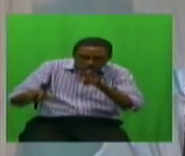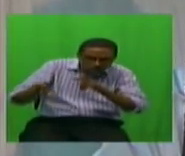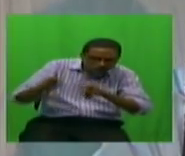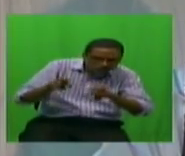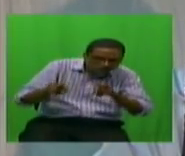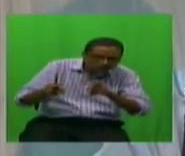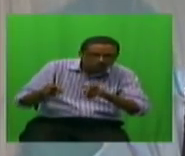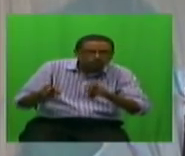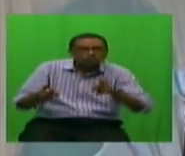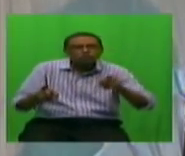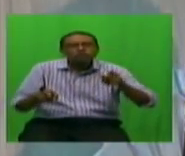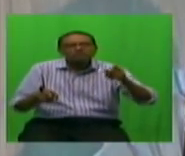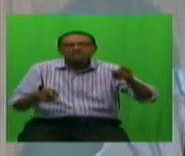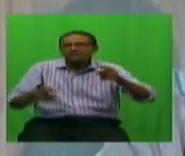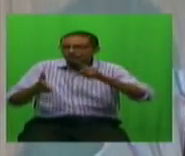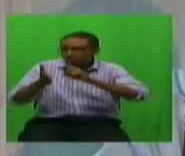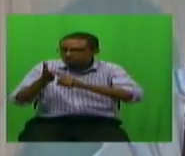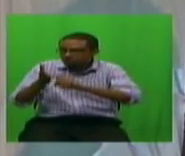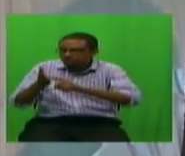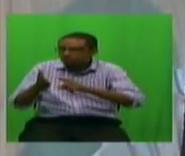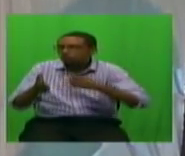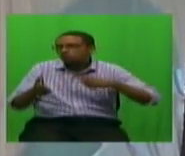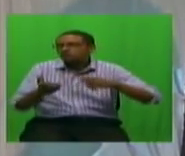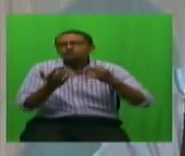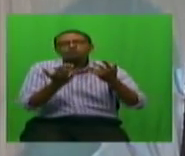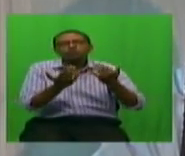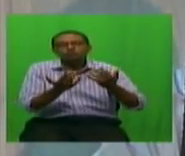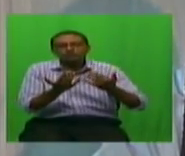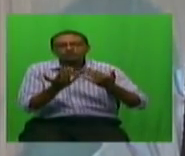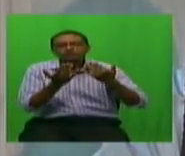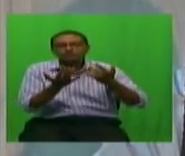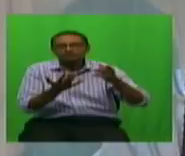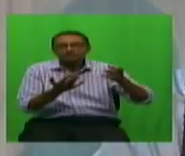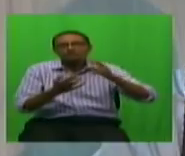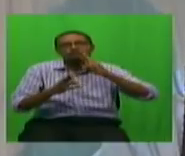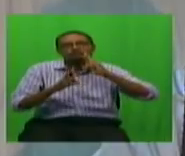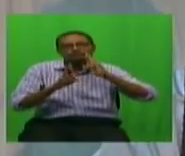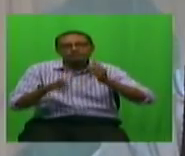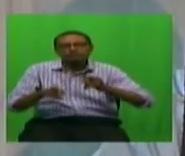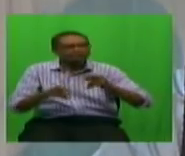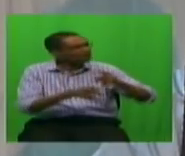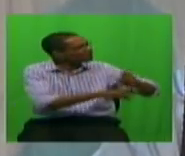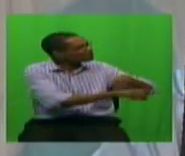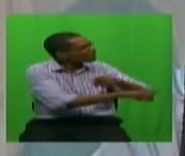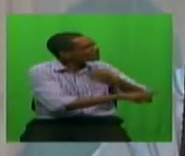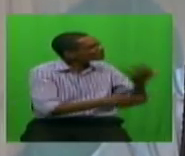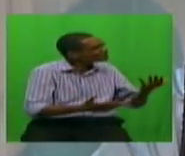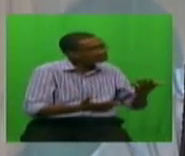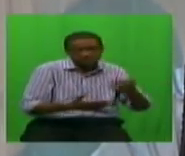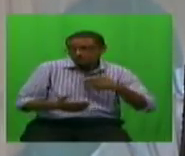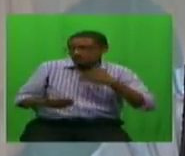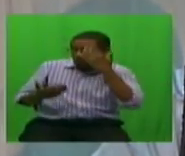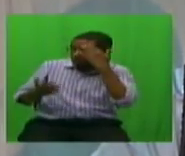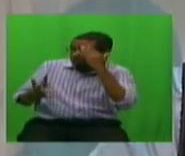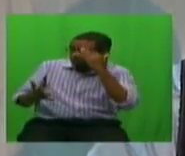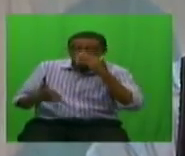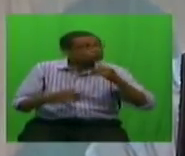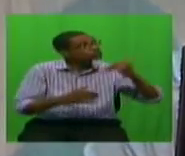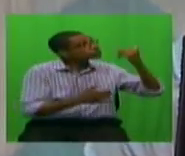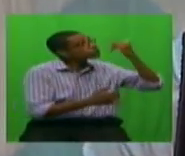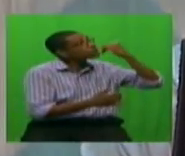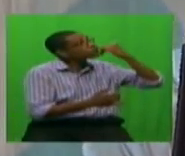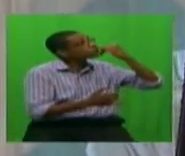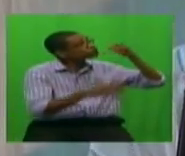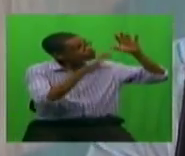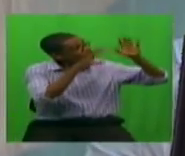suggests as to how we should deal with it. How long will that take? I have no idea. As soon as possible. Suppose there's another bout of rains before then.